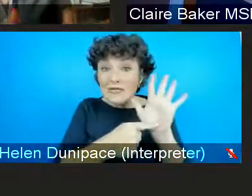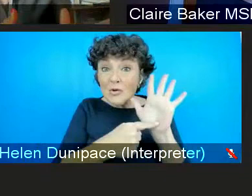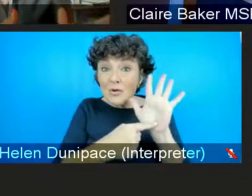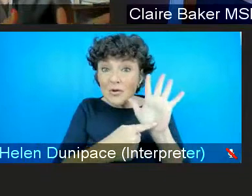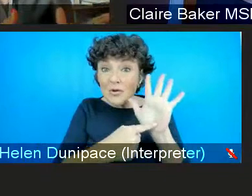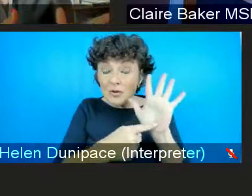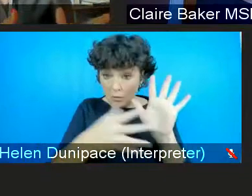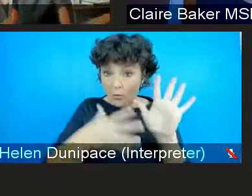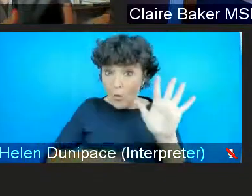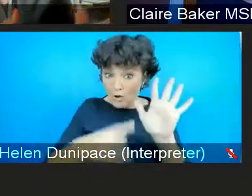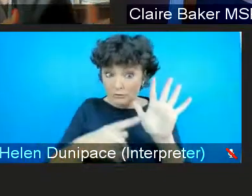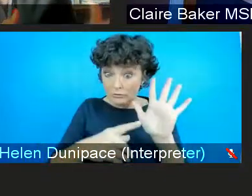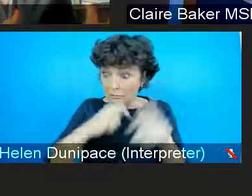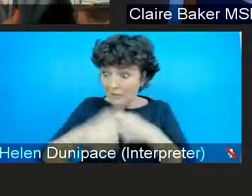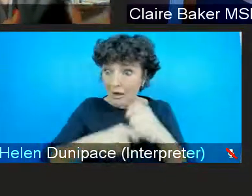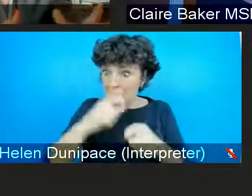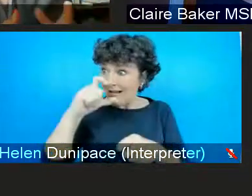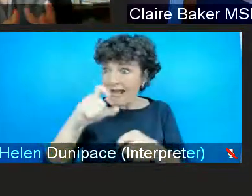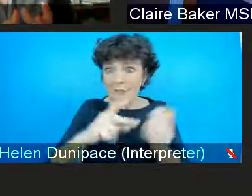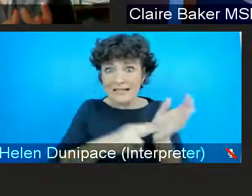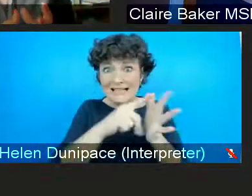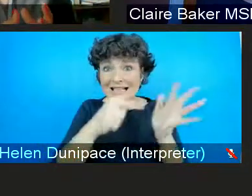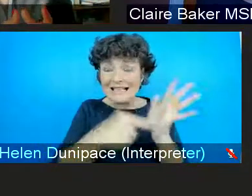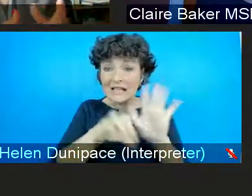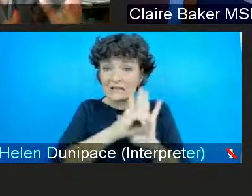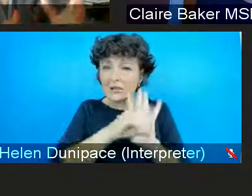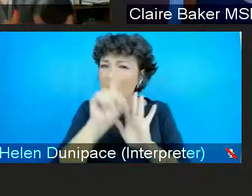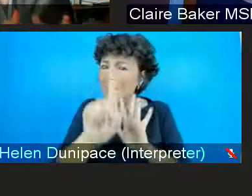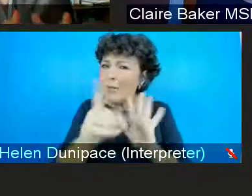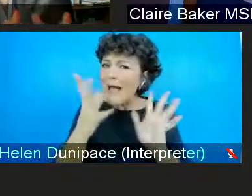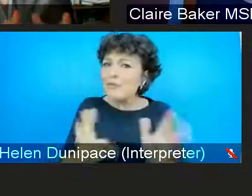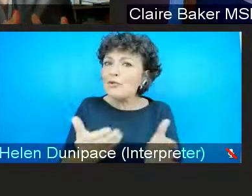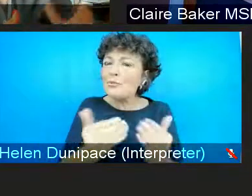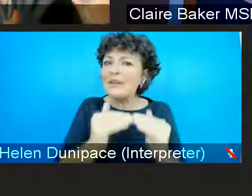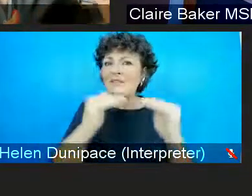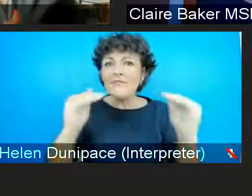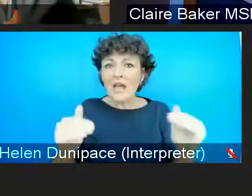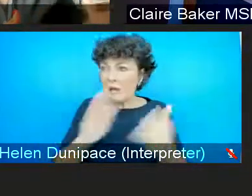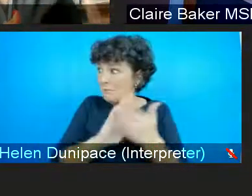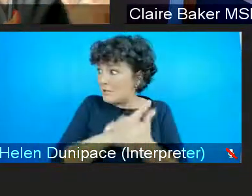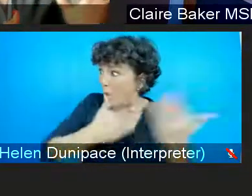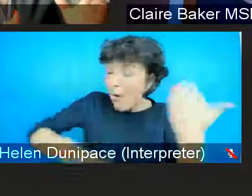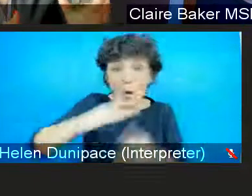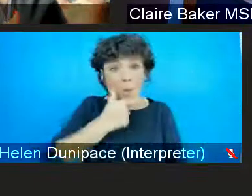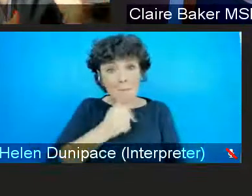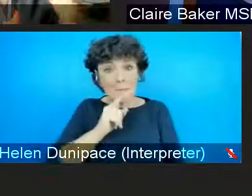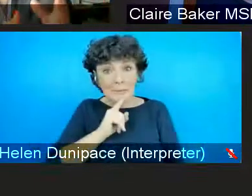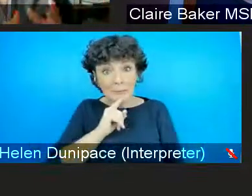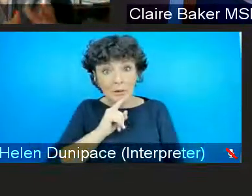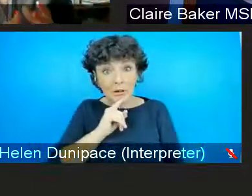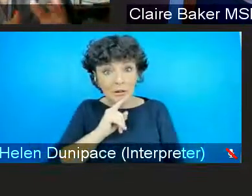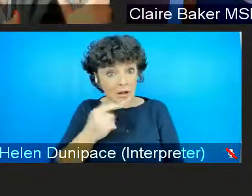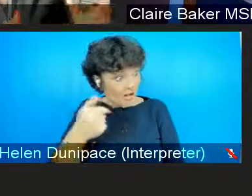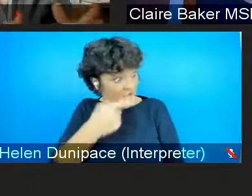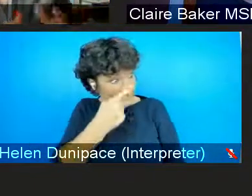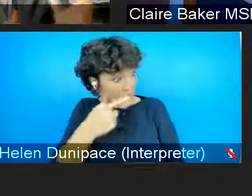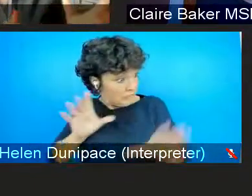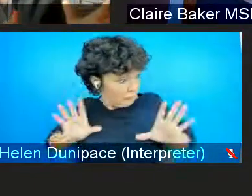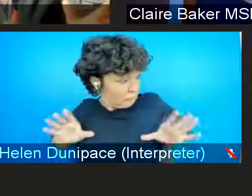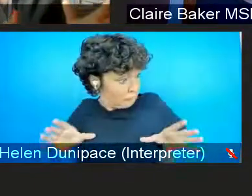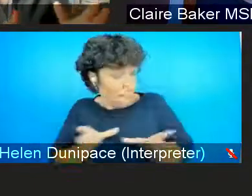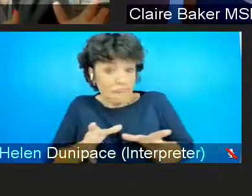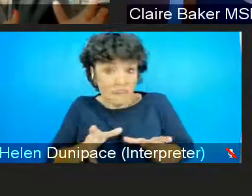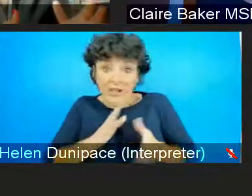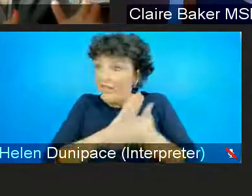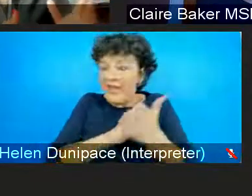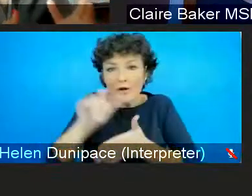it's inclusive, and it's taking people along on a journey where we achieve that target where our carbon emissions are